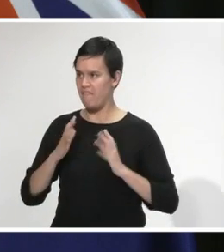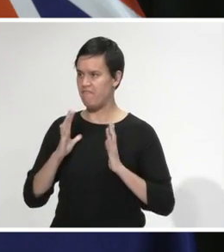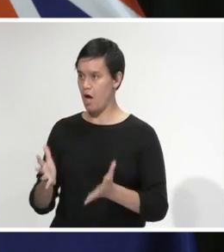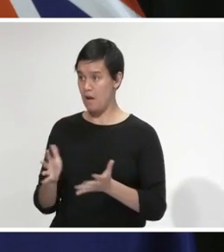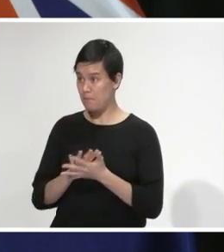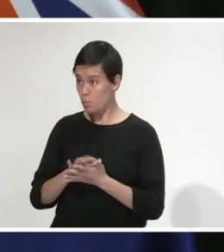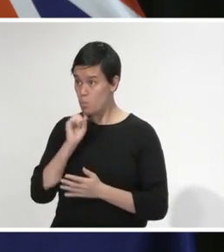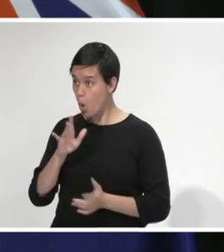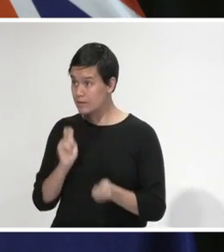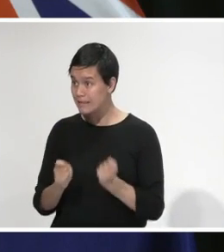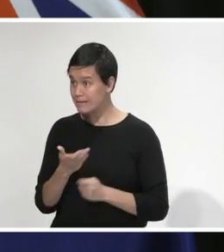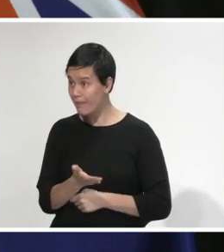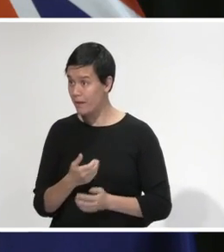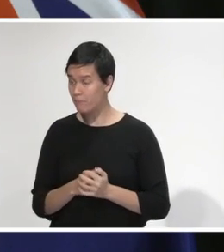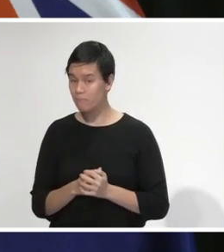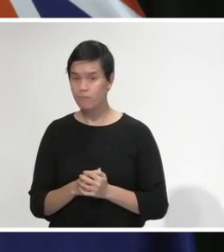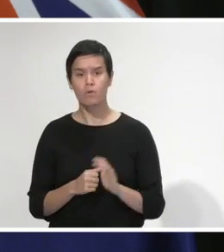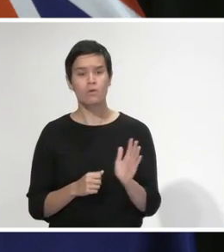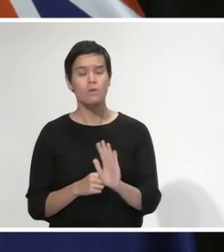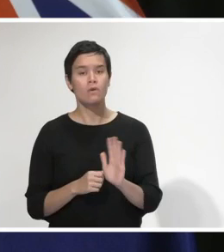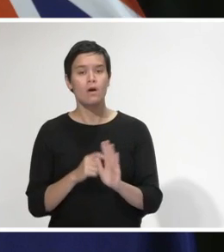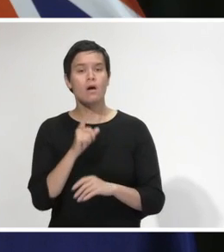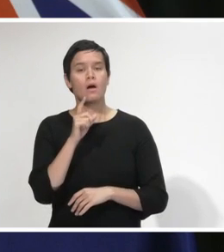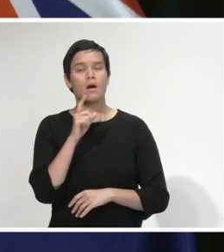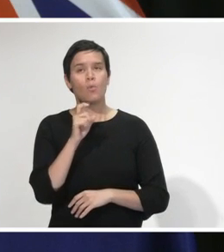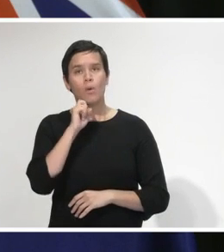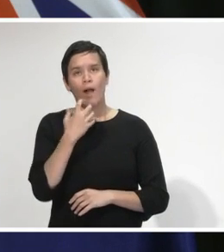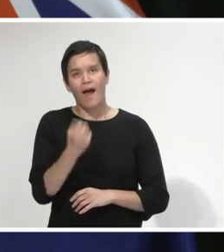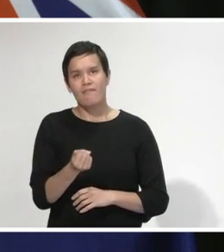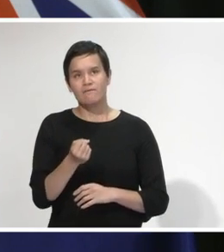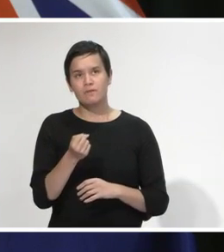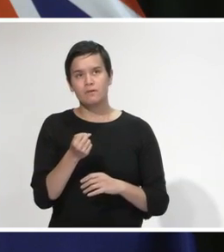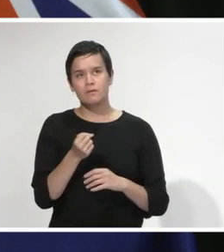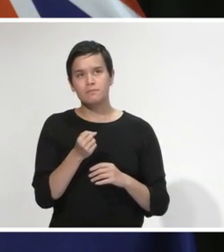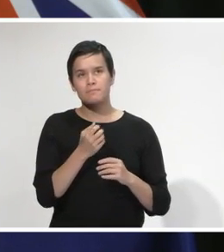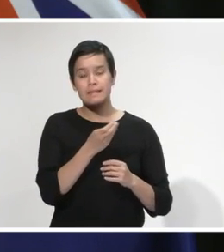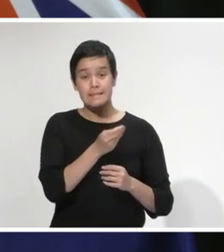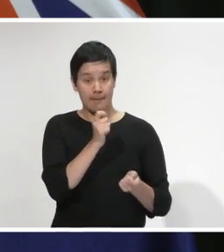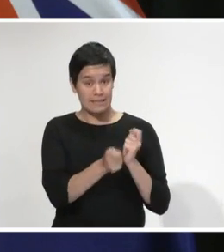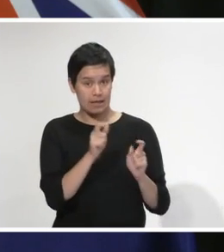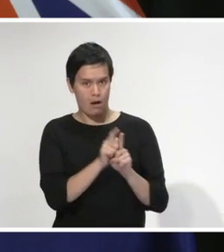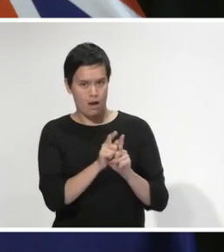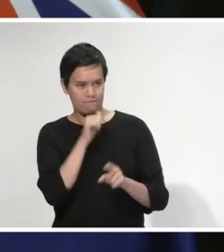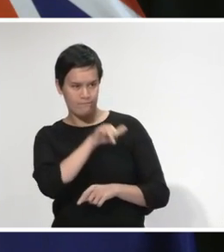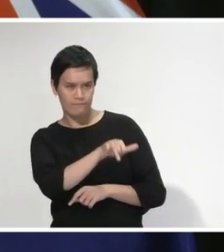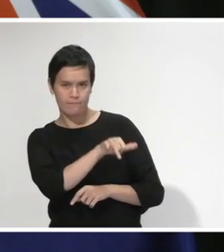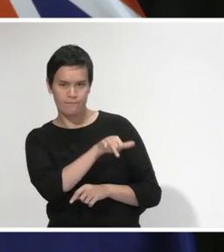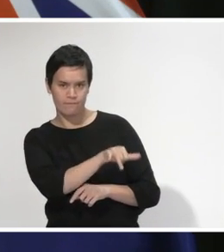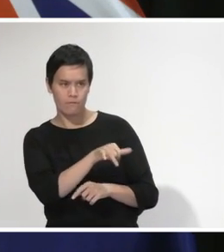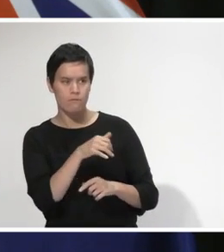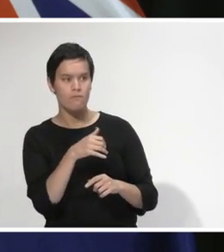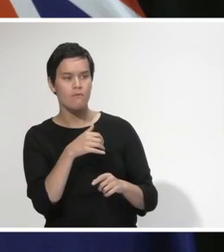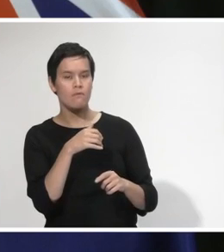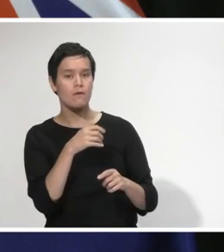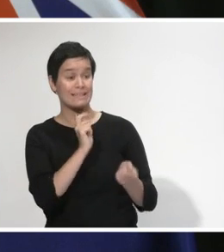may be in two ways. It could be with the diagnostic testing, but in particular, once we get antibody